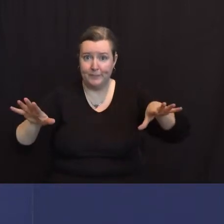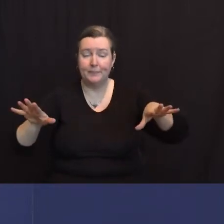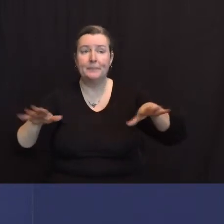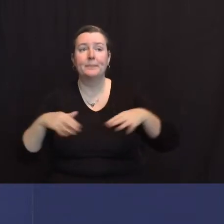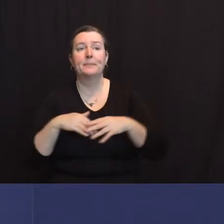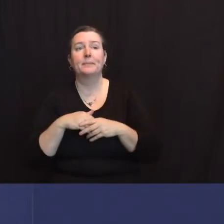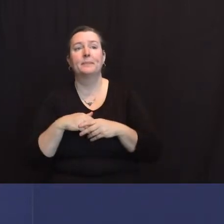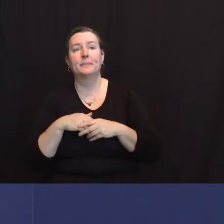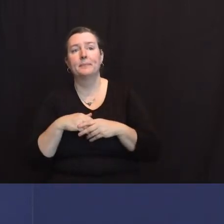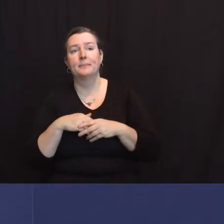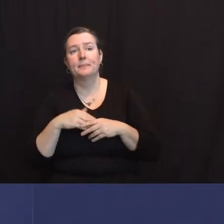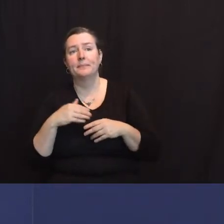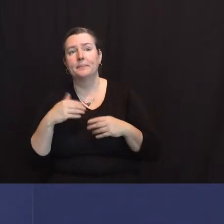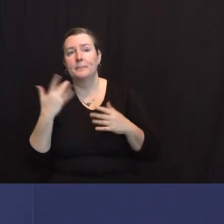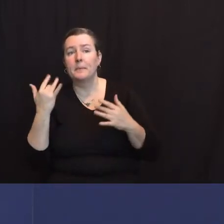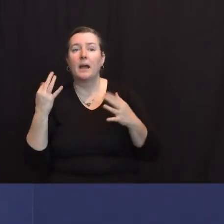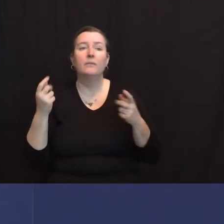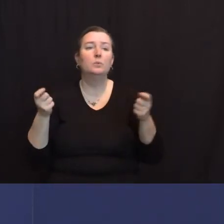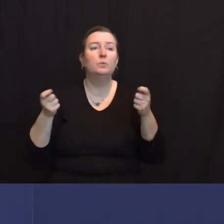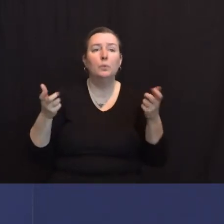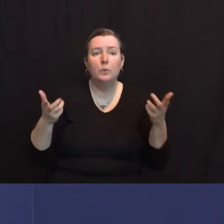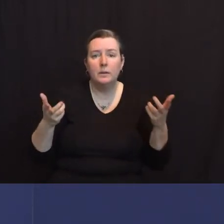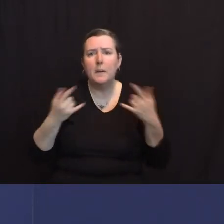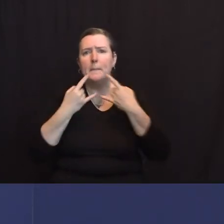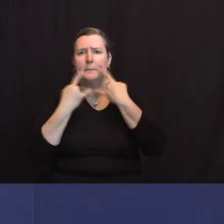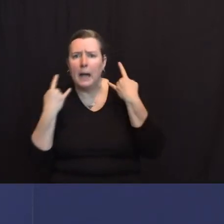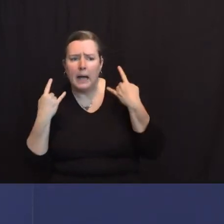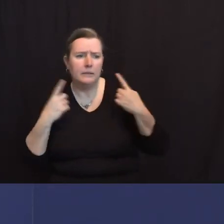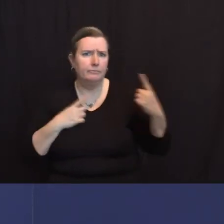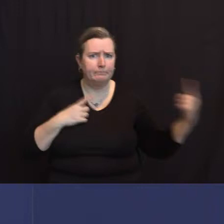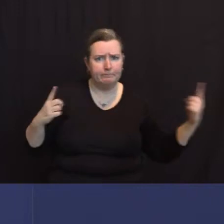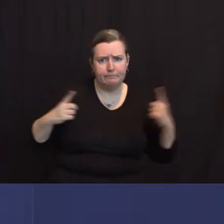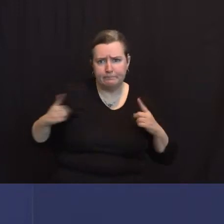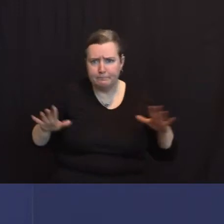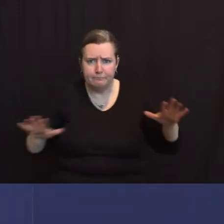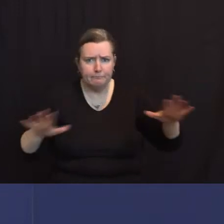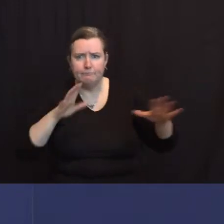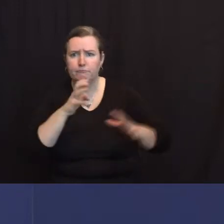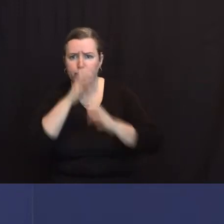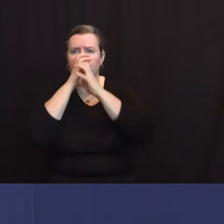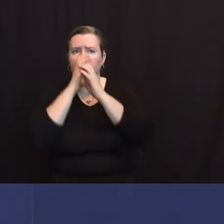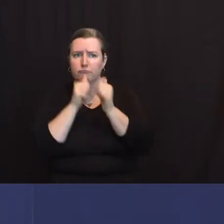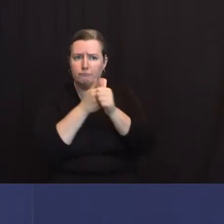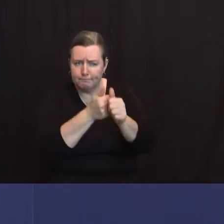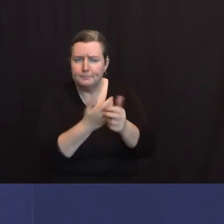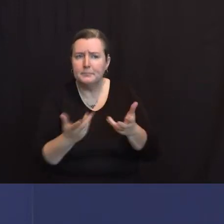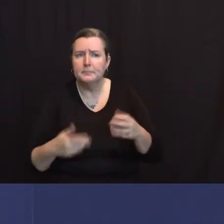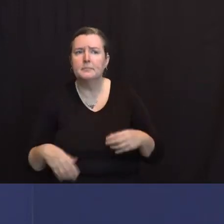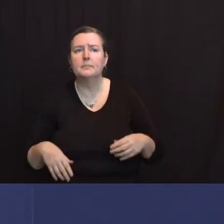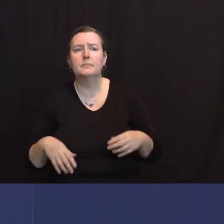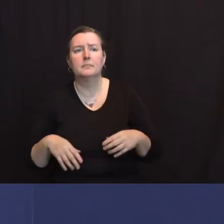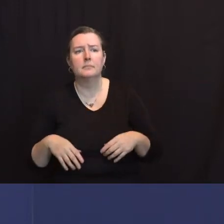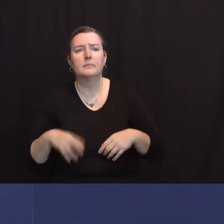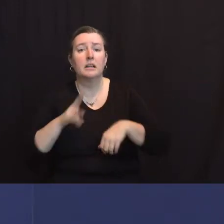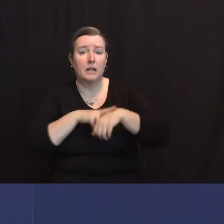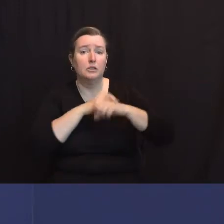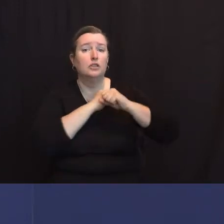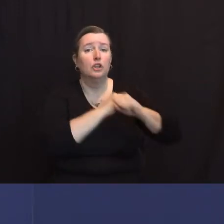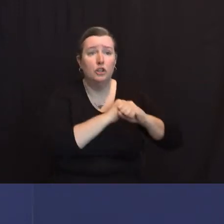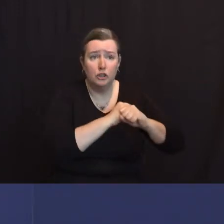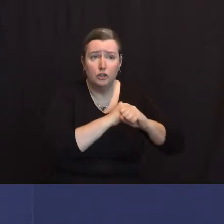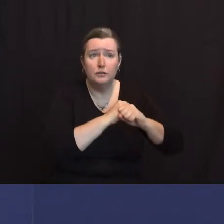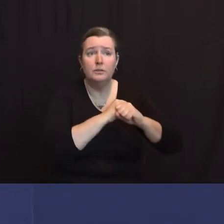measures, and residual immunity or natural immunity from prior COVID-19 infections in